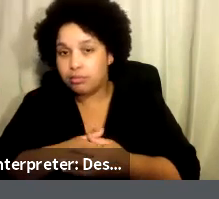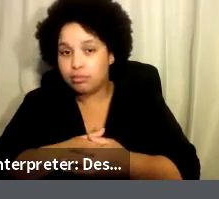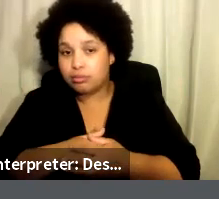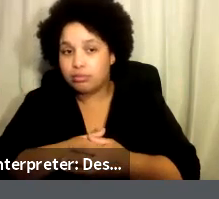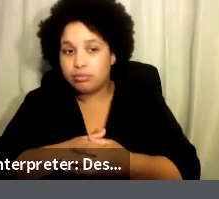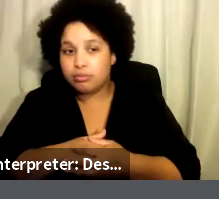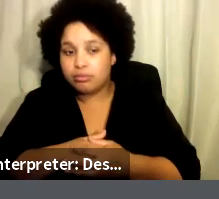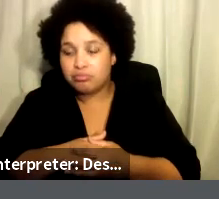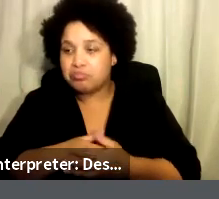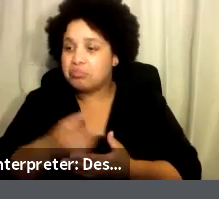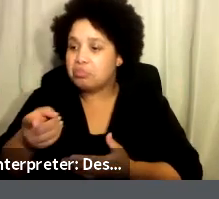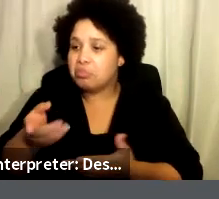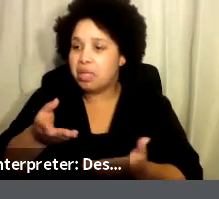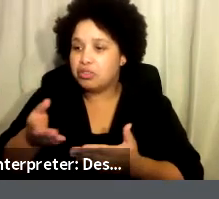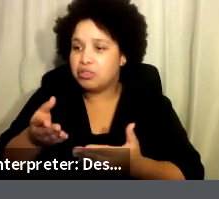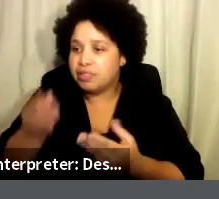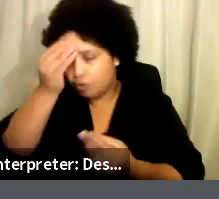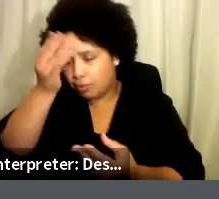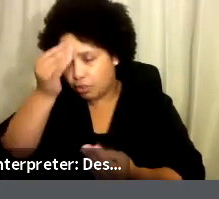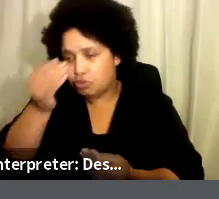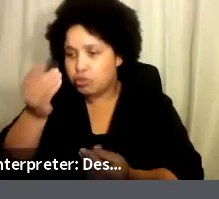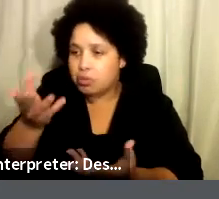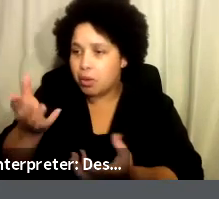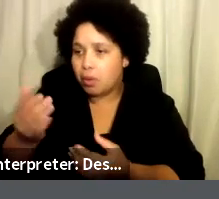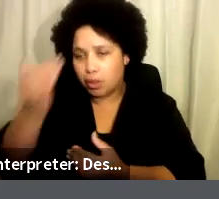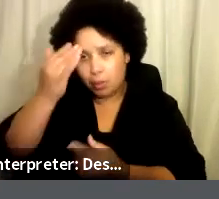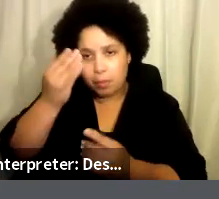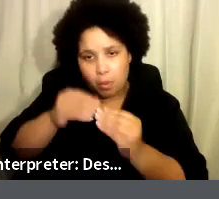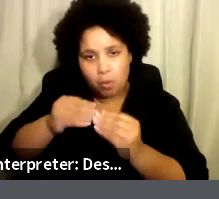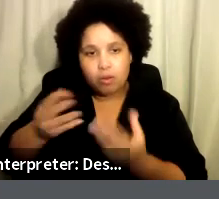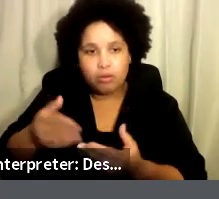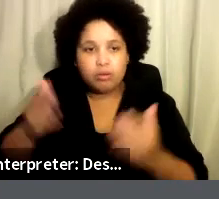The housing questionnaire, which is from the CWA office.